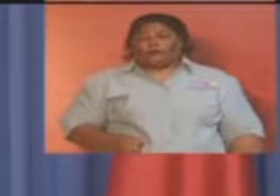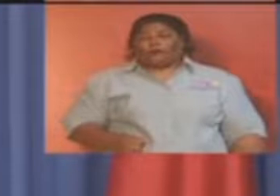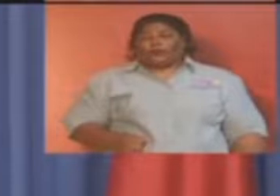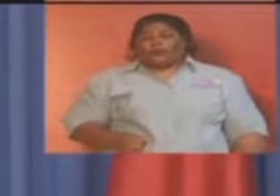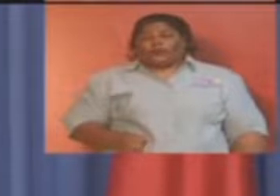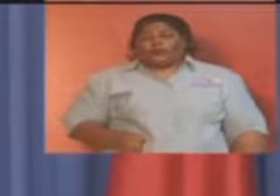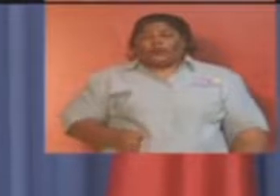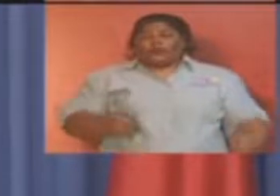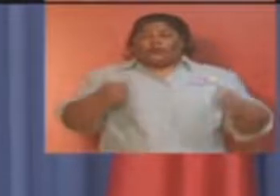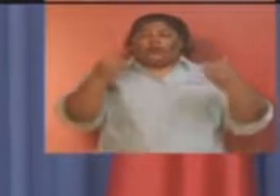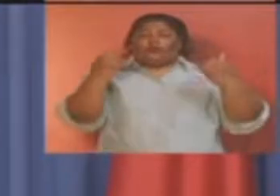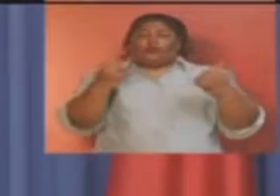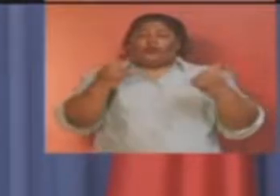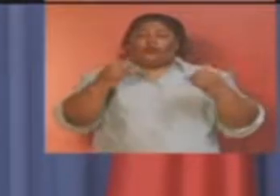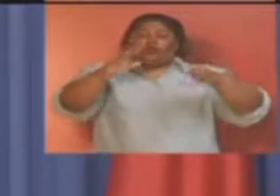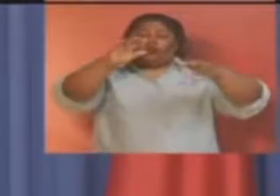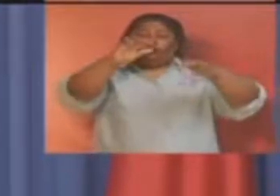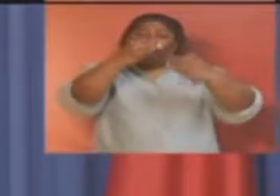what we're calling